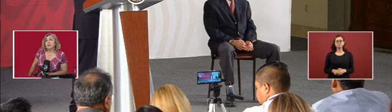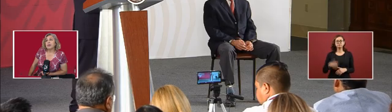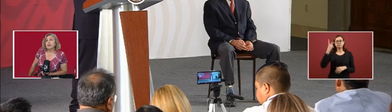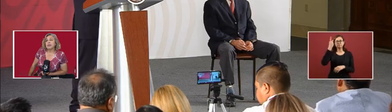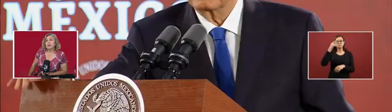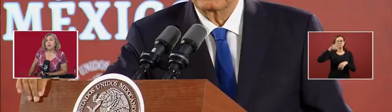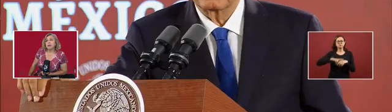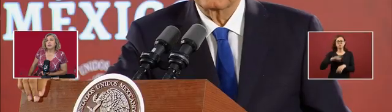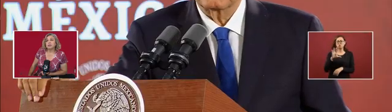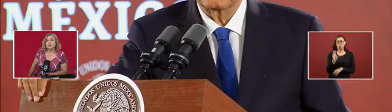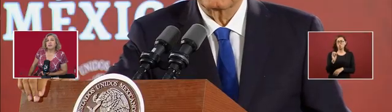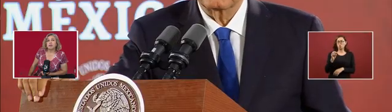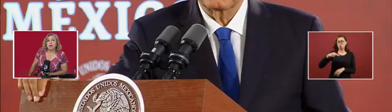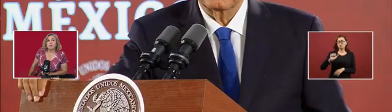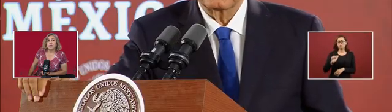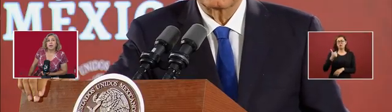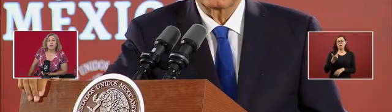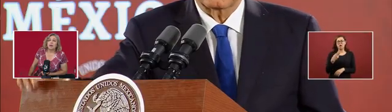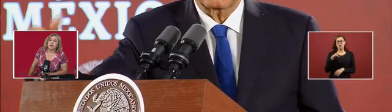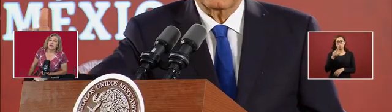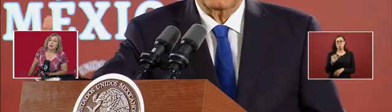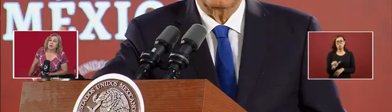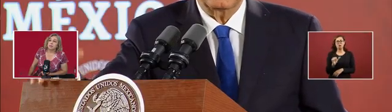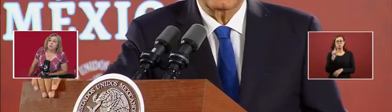15, that we had this meeting,